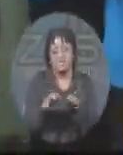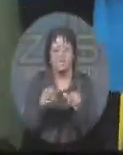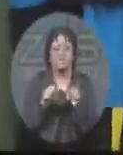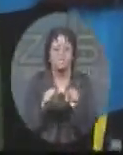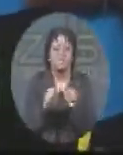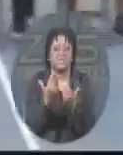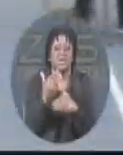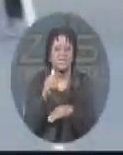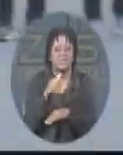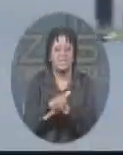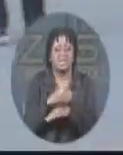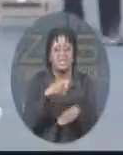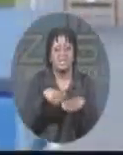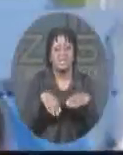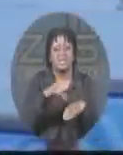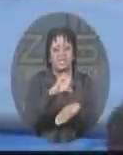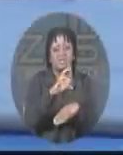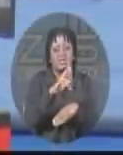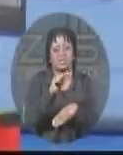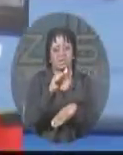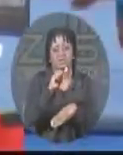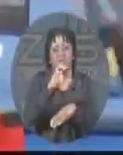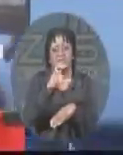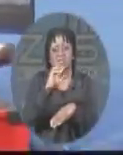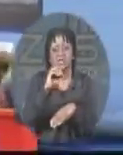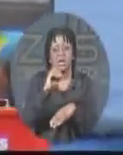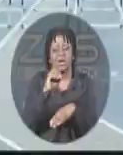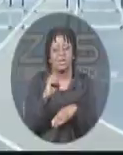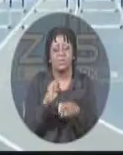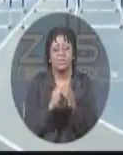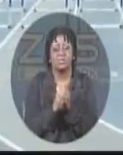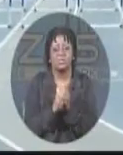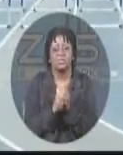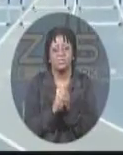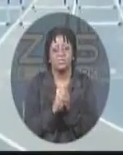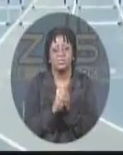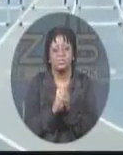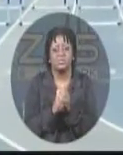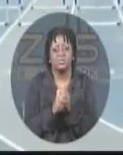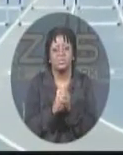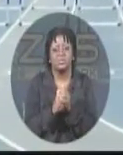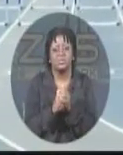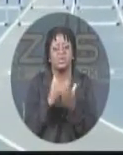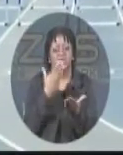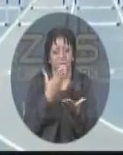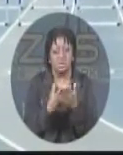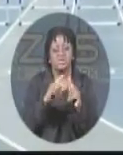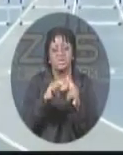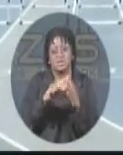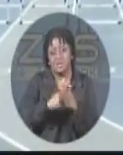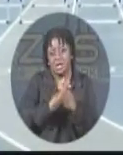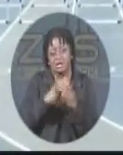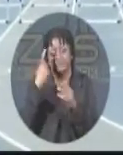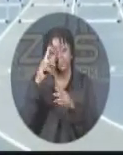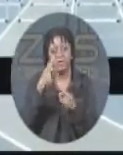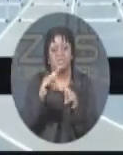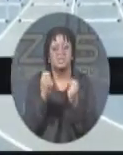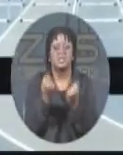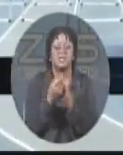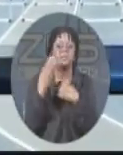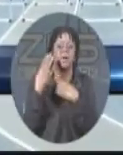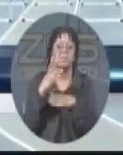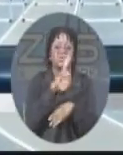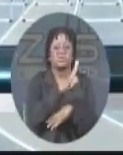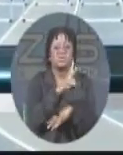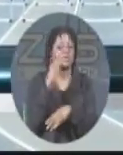in Curacao. For more on that, here's Charles Fisher. A good start for Team Bahamas here in Curacao. 3 golds,